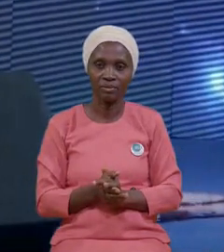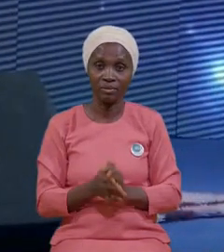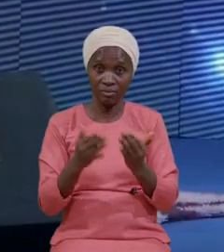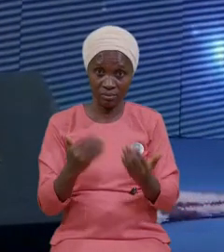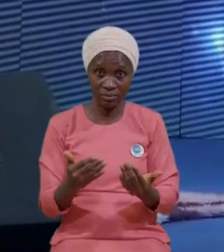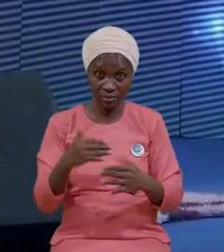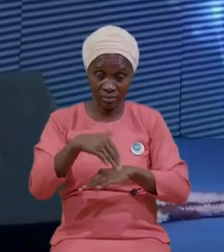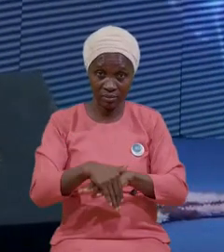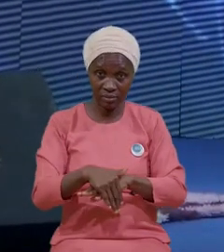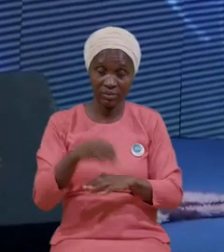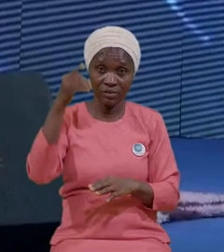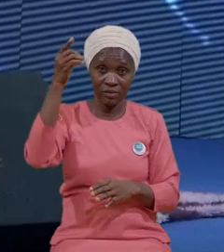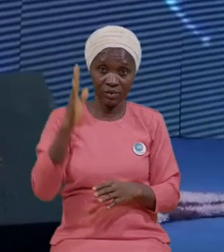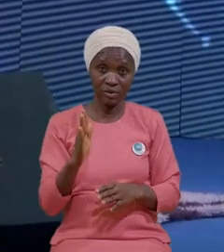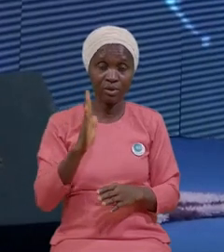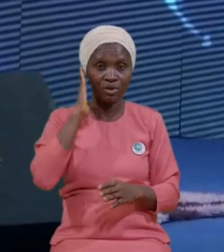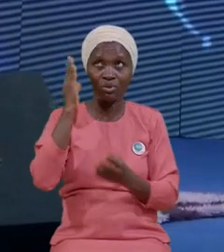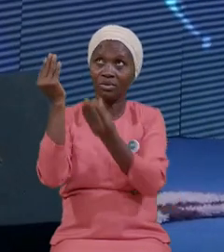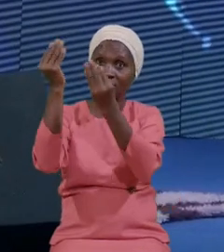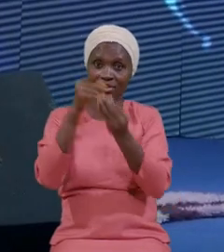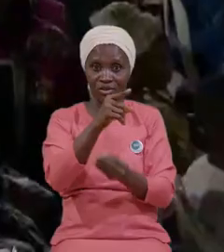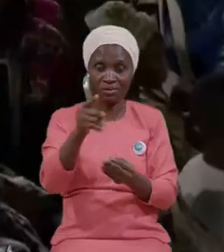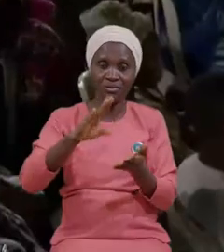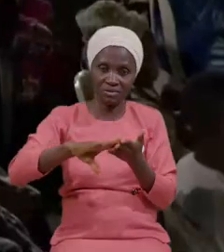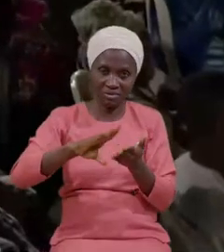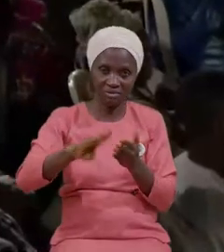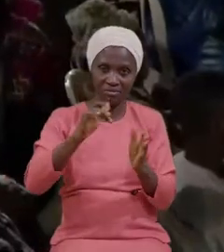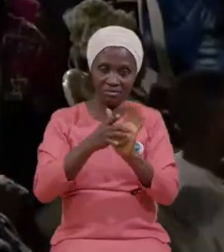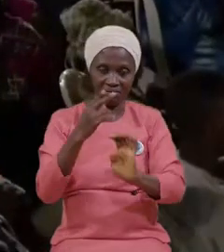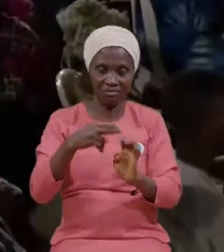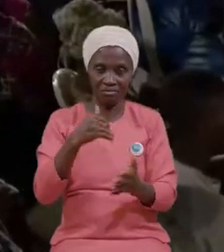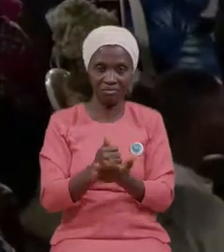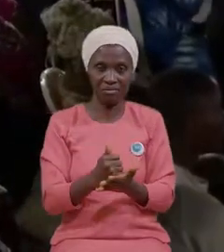Tonight, God will grant you pardon.